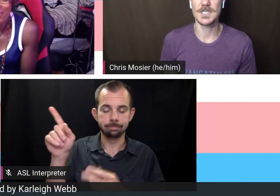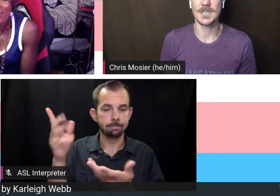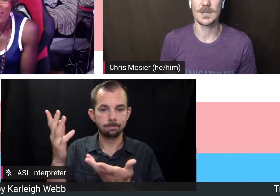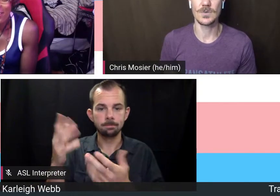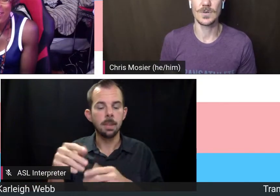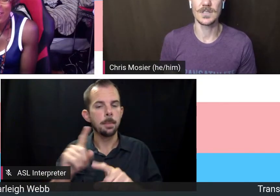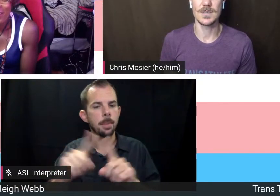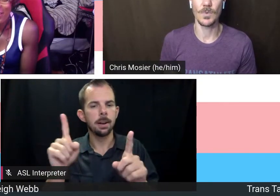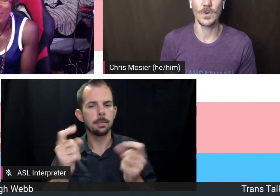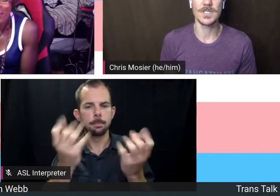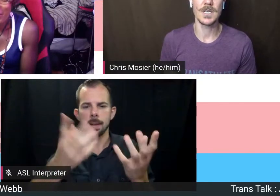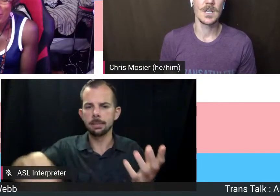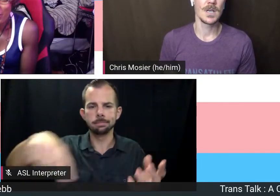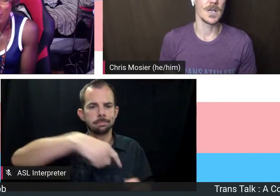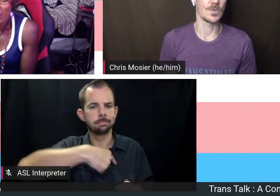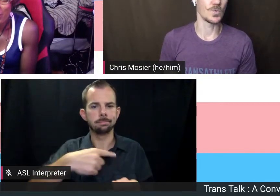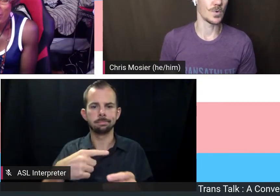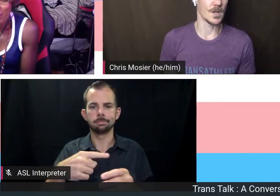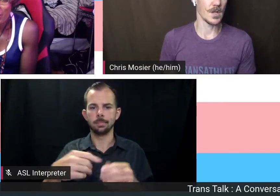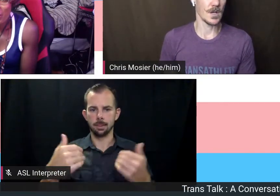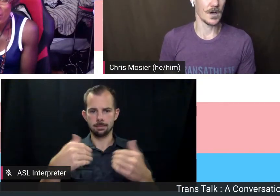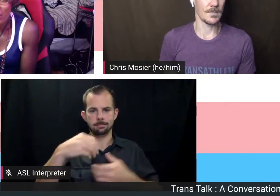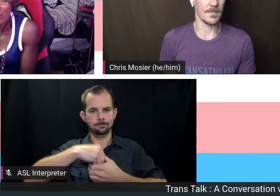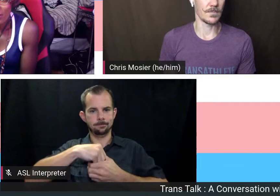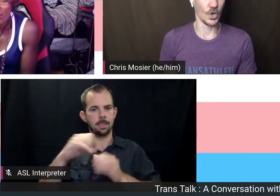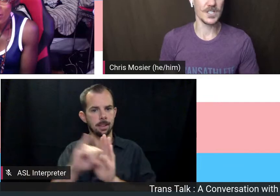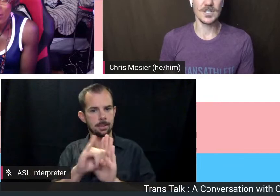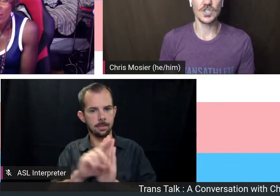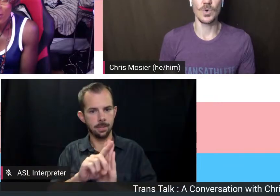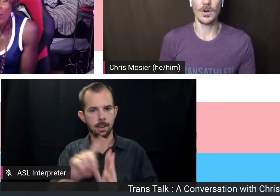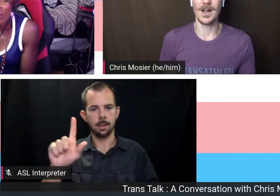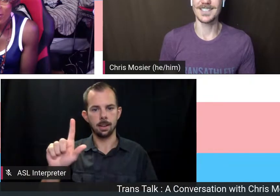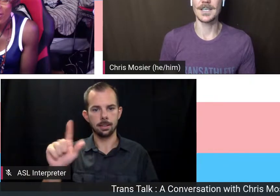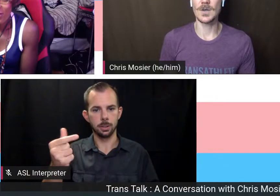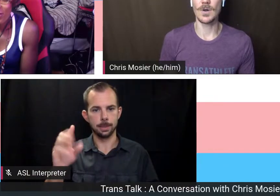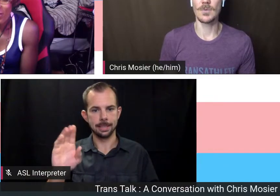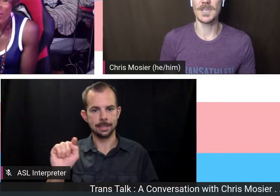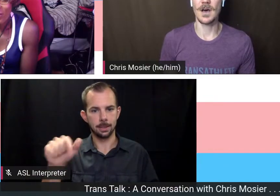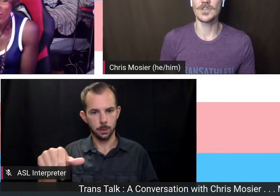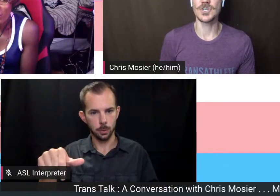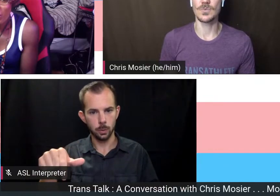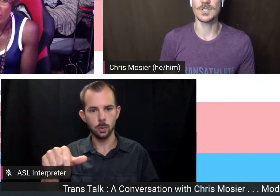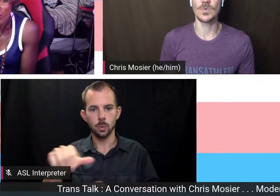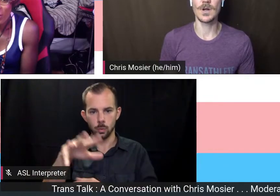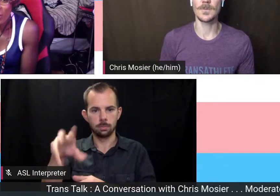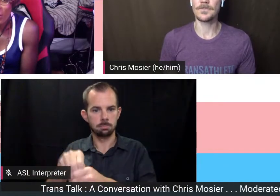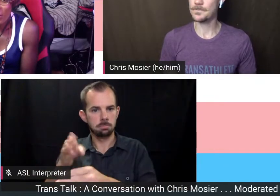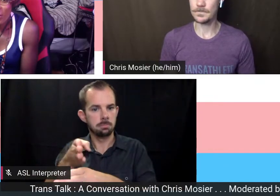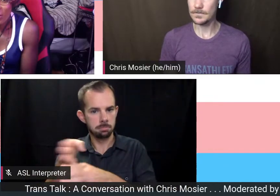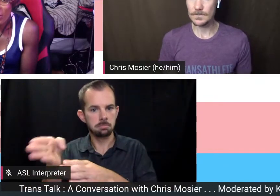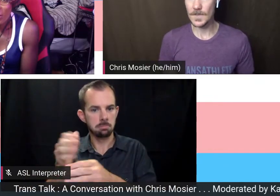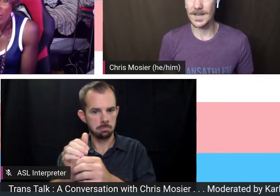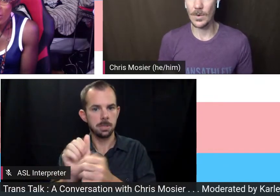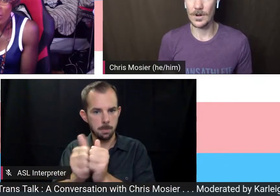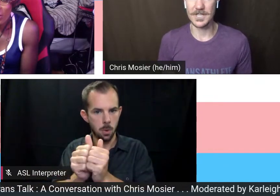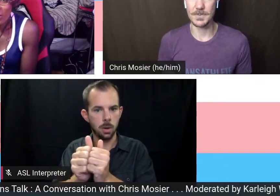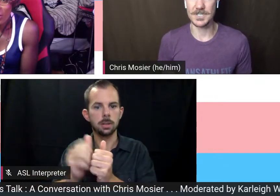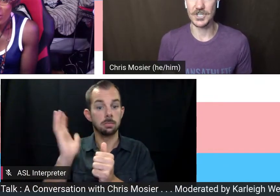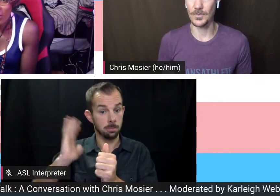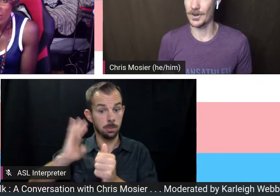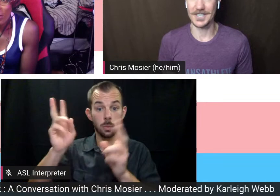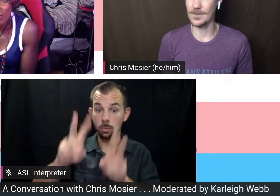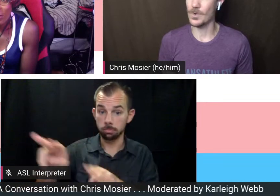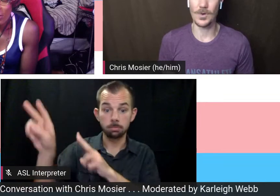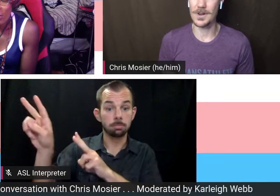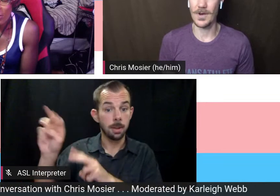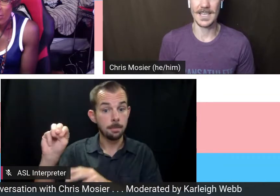as LGBTQ in sports, who looked to her as a hero because she was queer, now we're in this